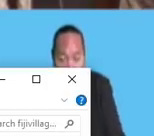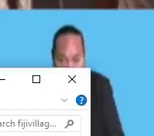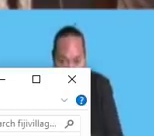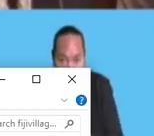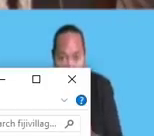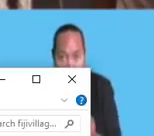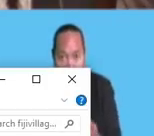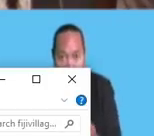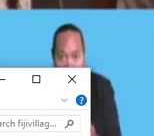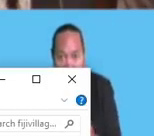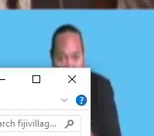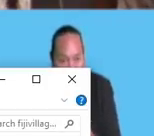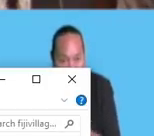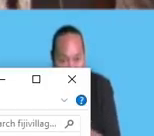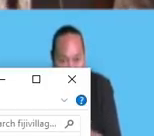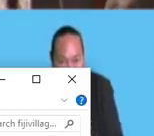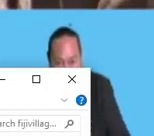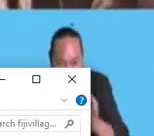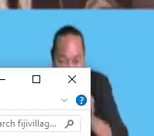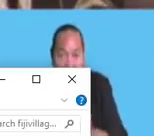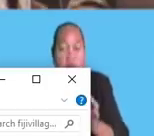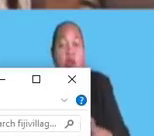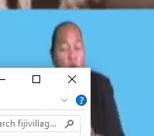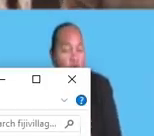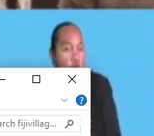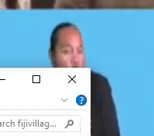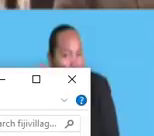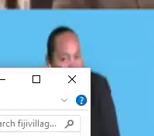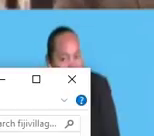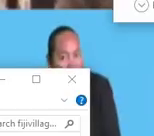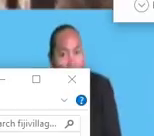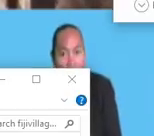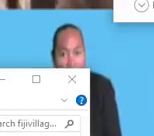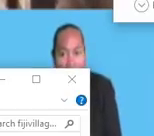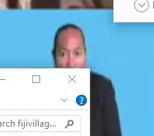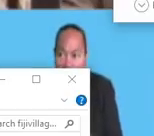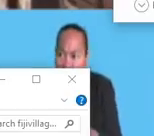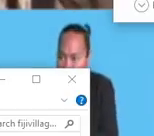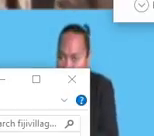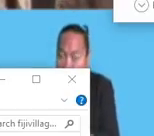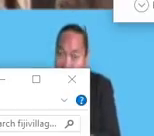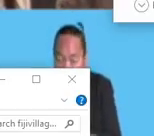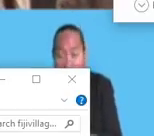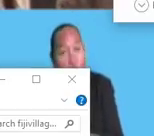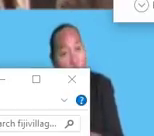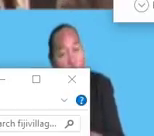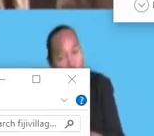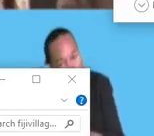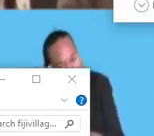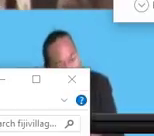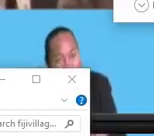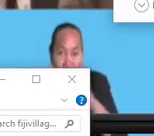needs. Prioritizing. We have heard already from the members of this side who talked about that everybody knows that there's a global